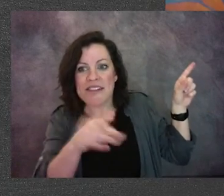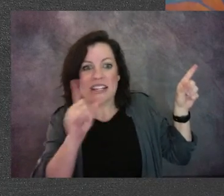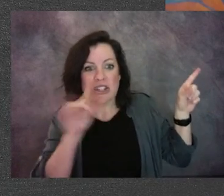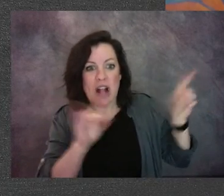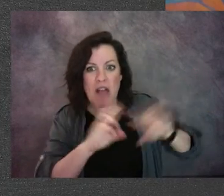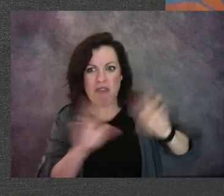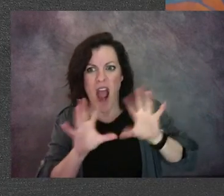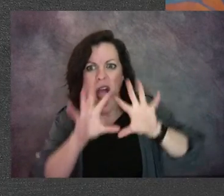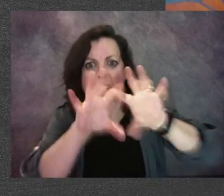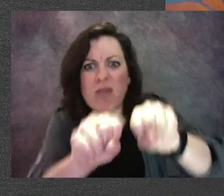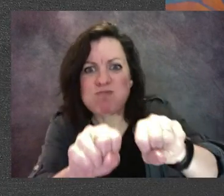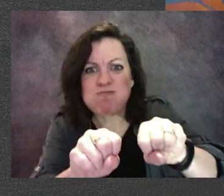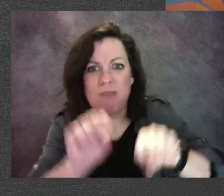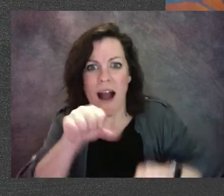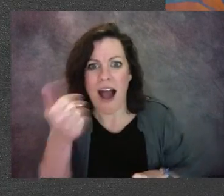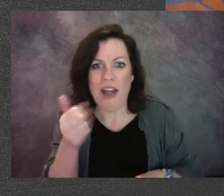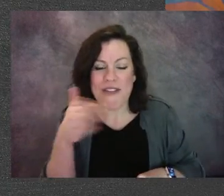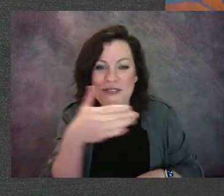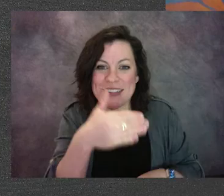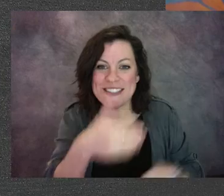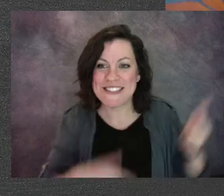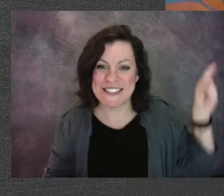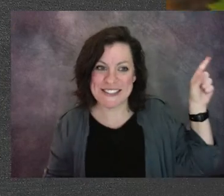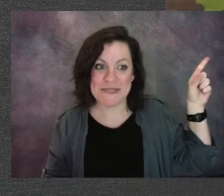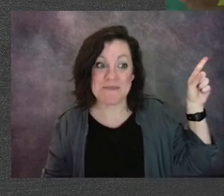Uh-oh, look at this fish. It looks like he's about to eat him.